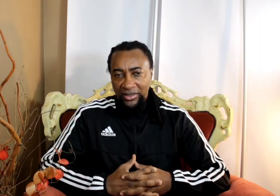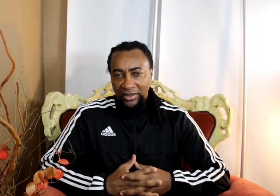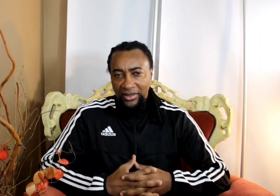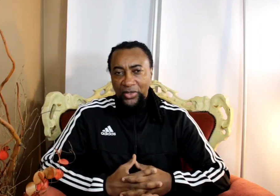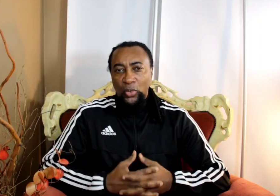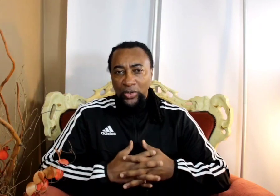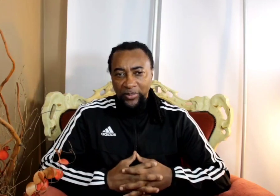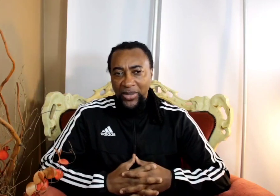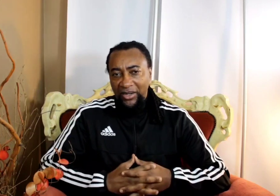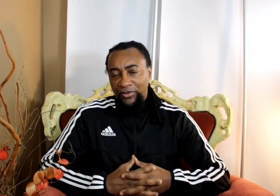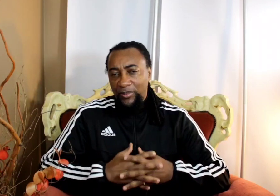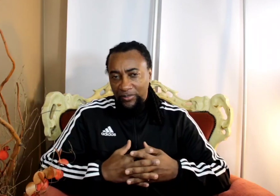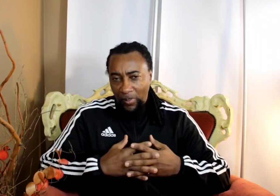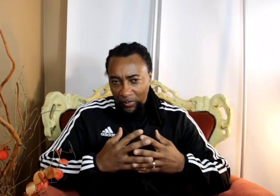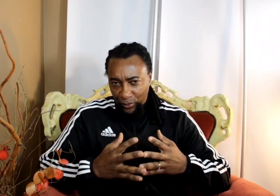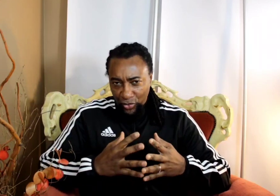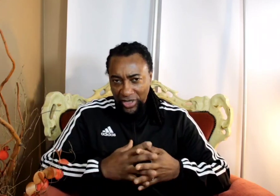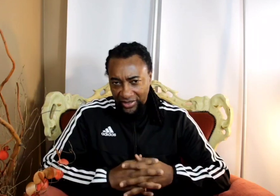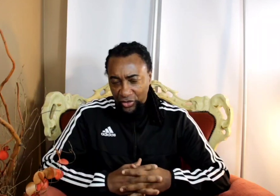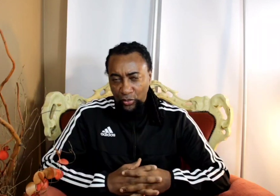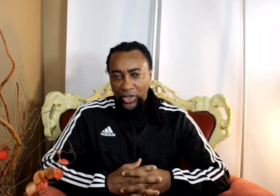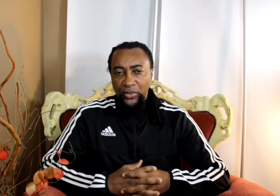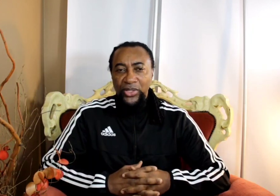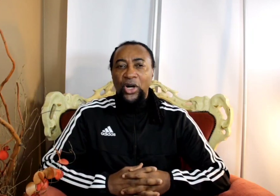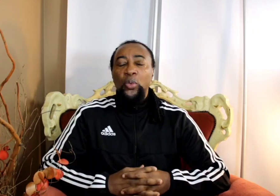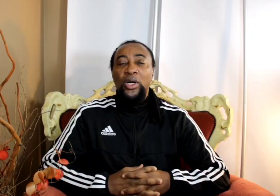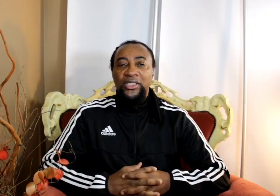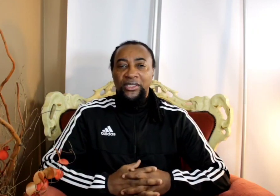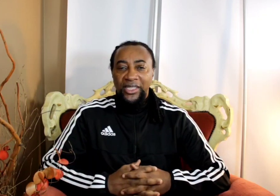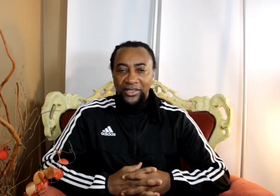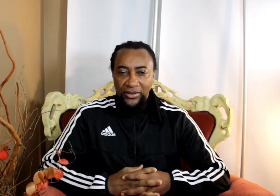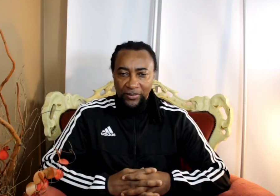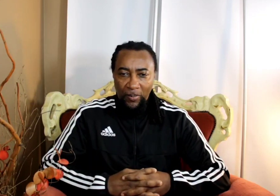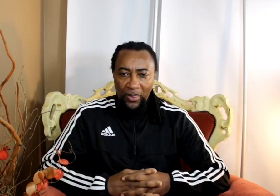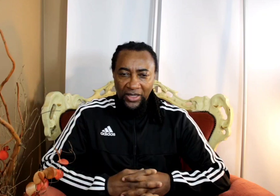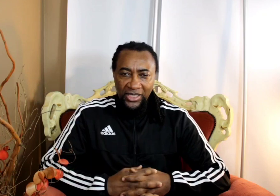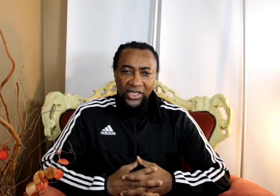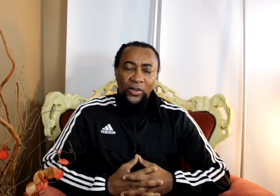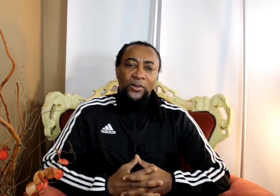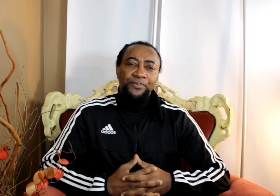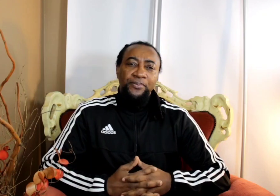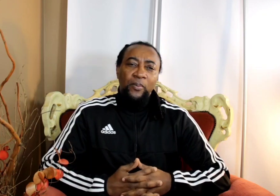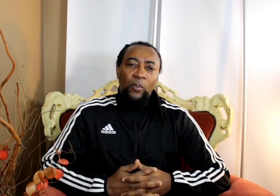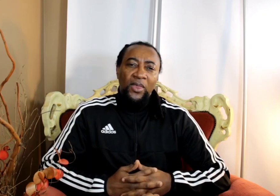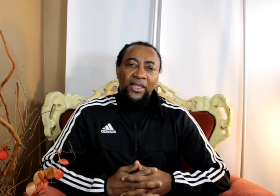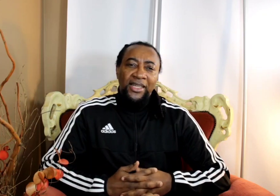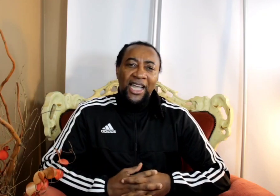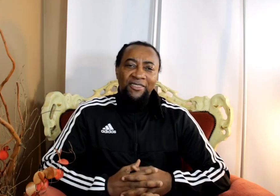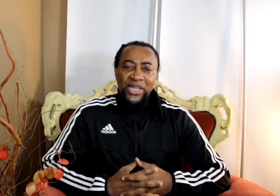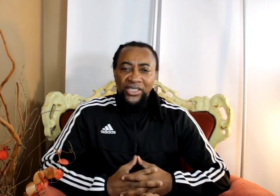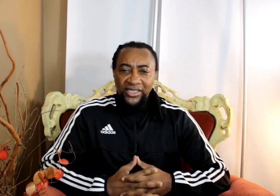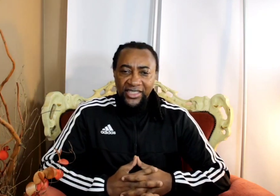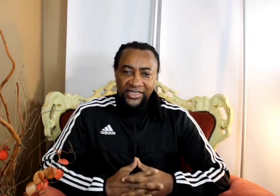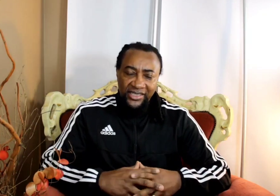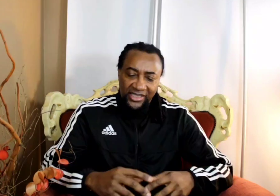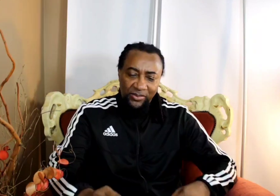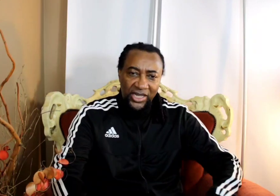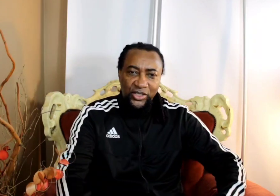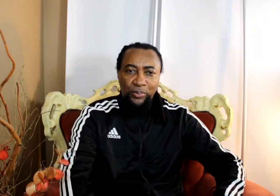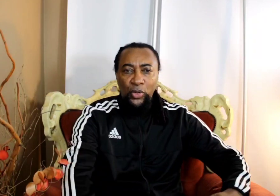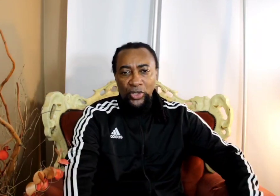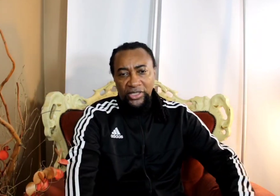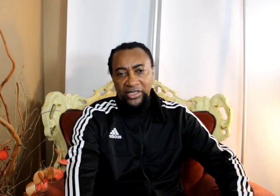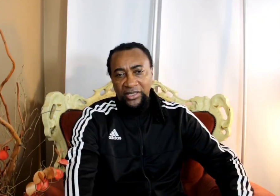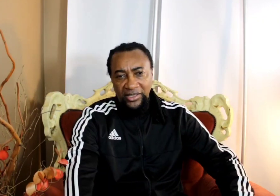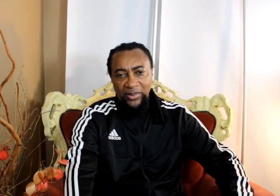process and hold it back from progressing to where we all want it to get to. Now, I've been consistent in